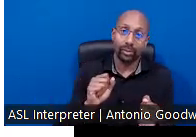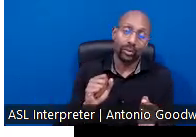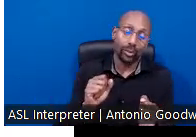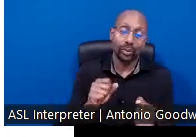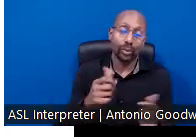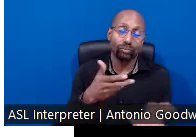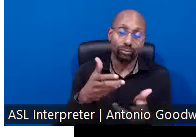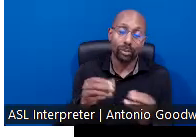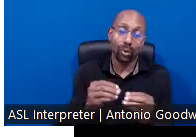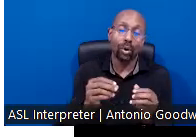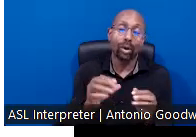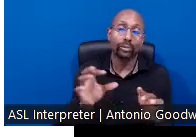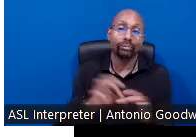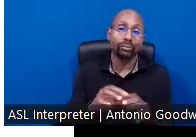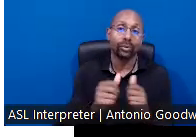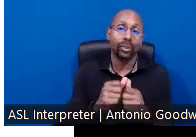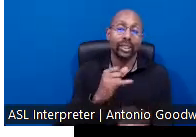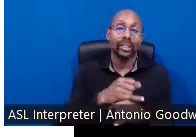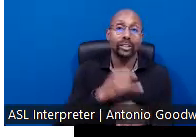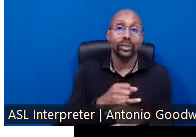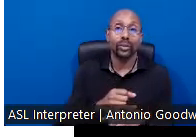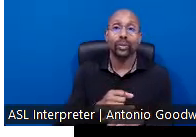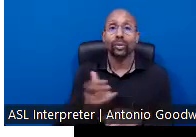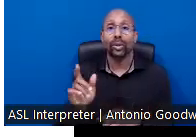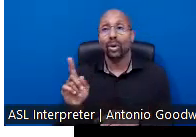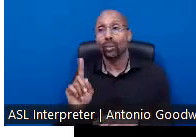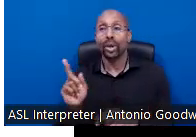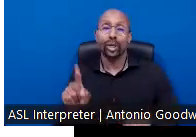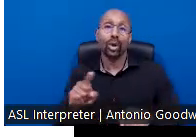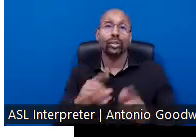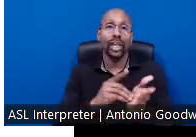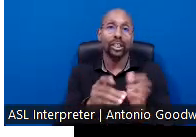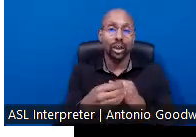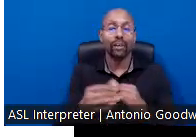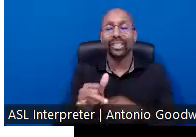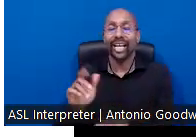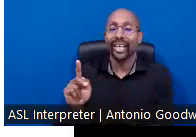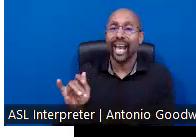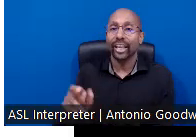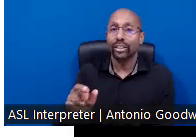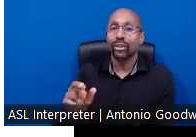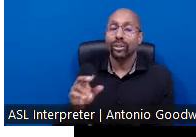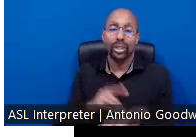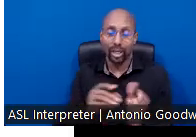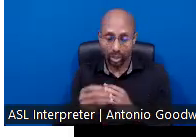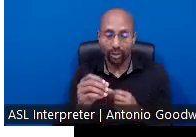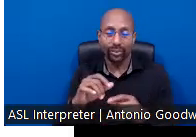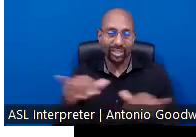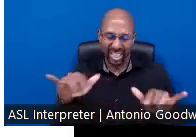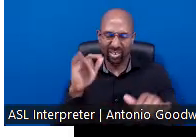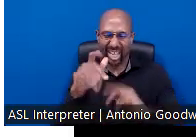healthcare, like where we go and get checked out, like your Kaisers or your doctor's offices, I think we're right now just still trying to